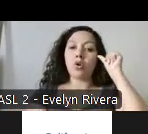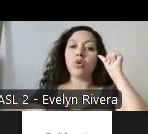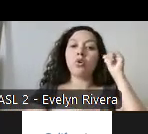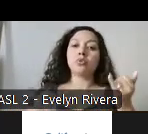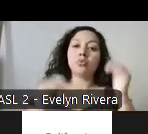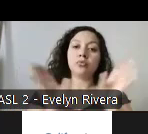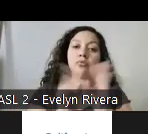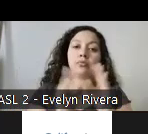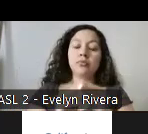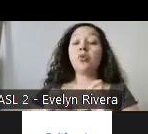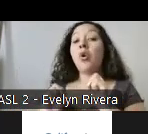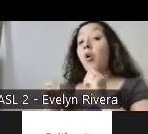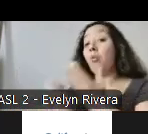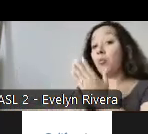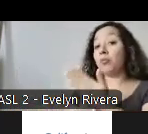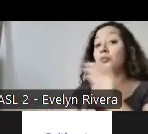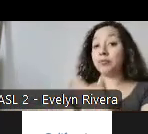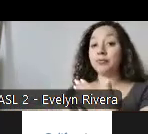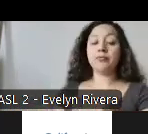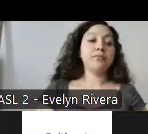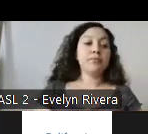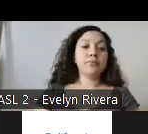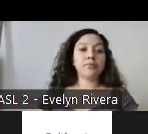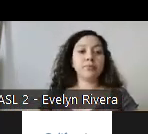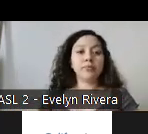right. Thank you. Do we have a quorum?